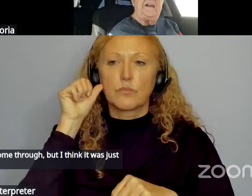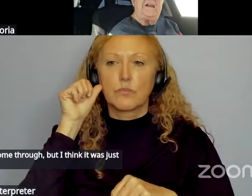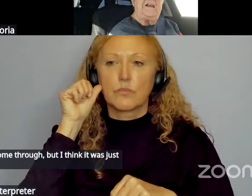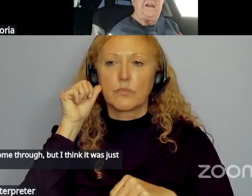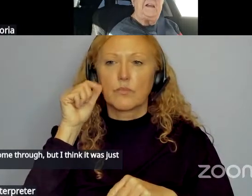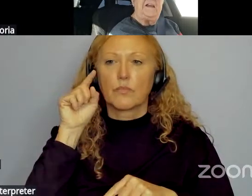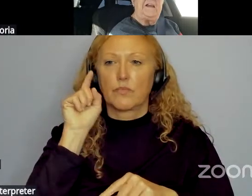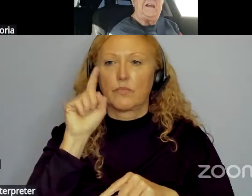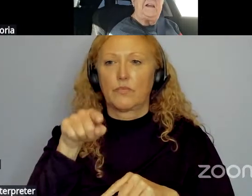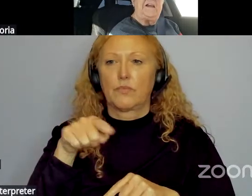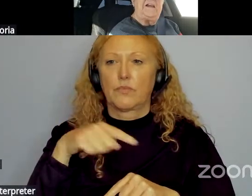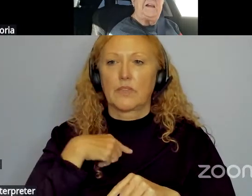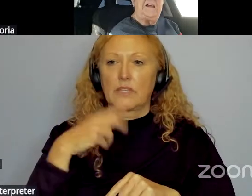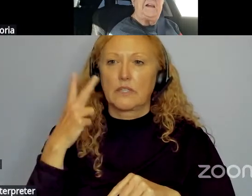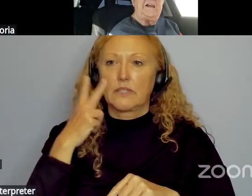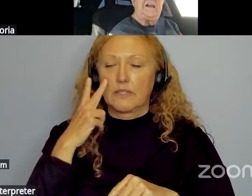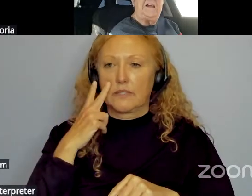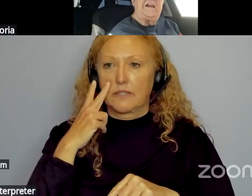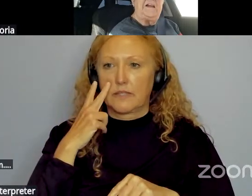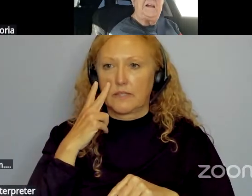There. Um,